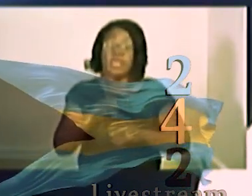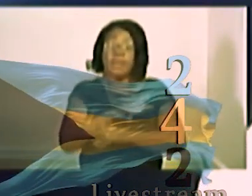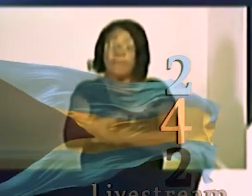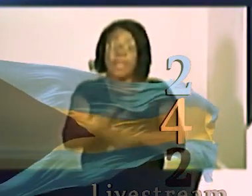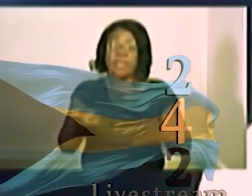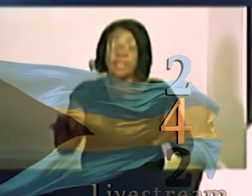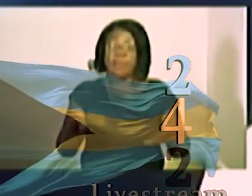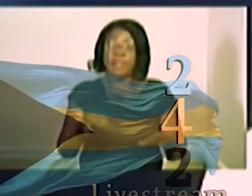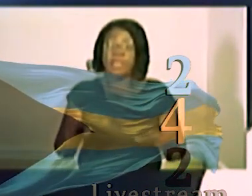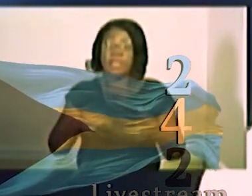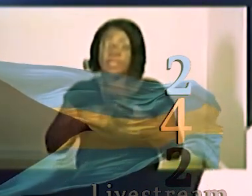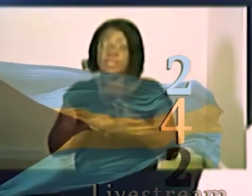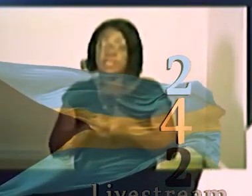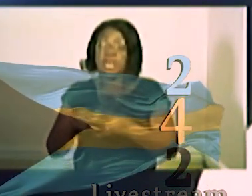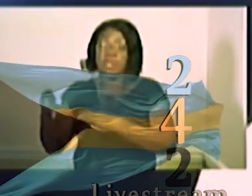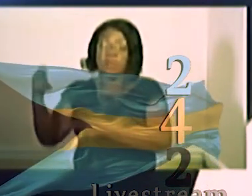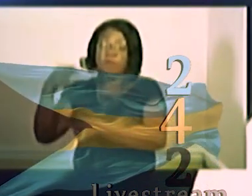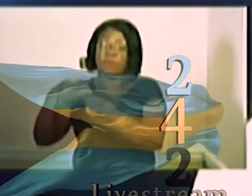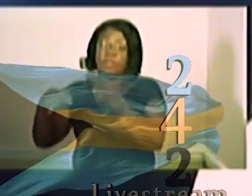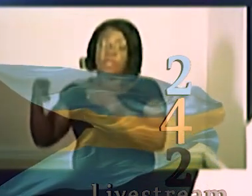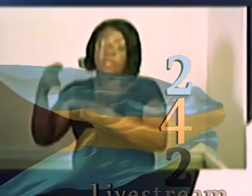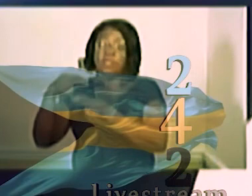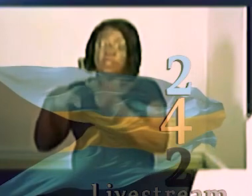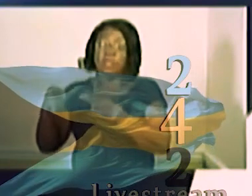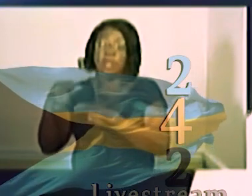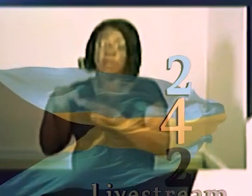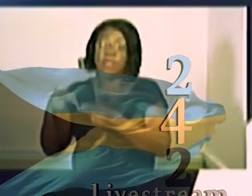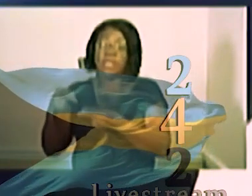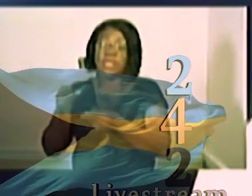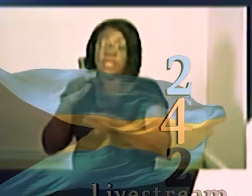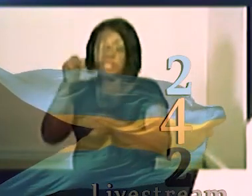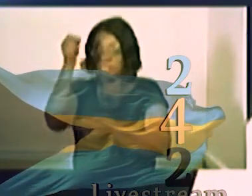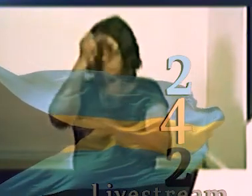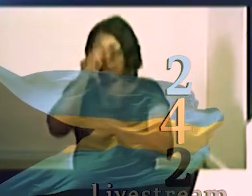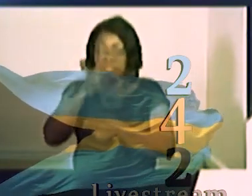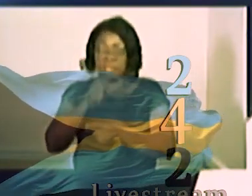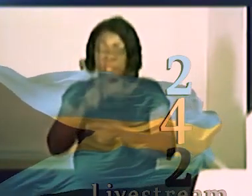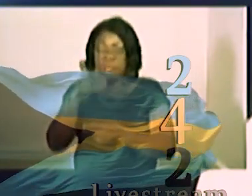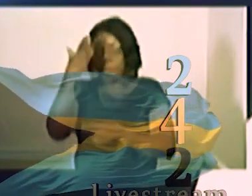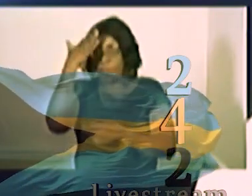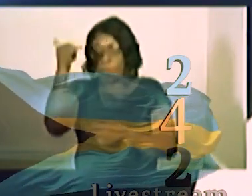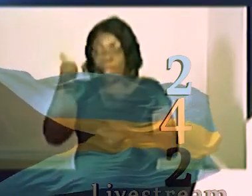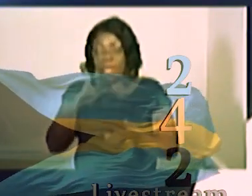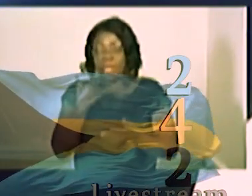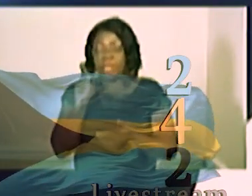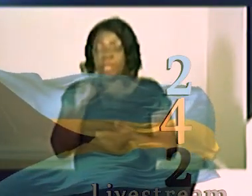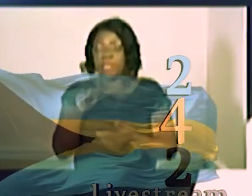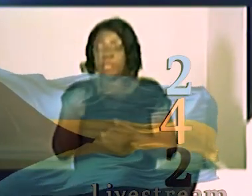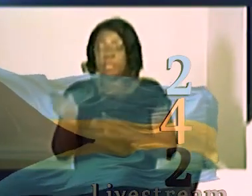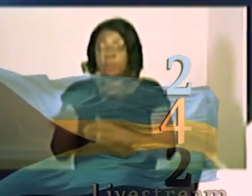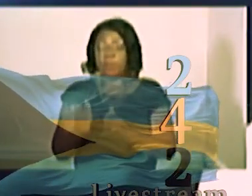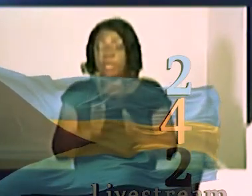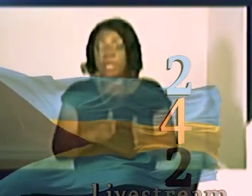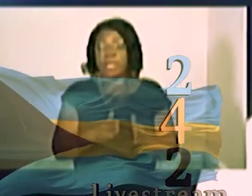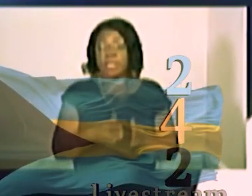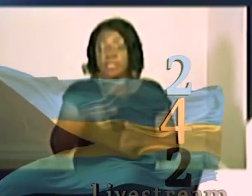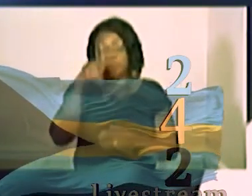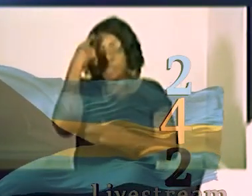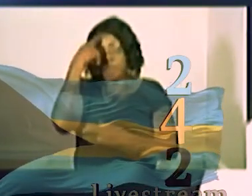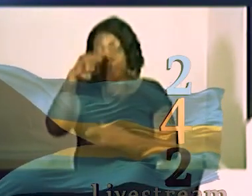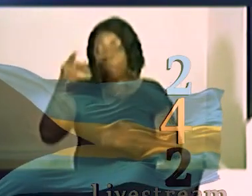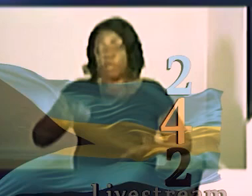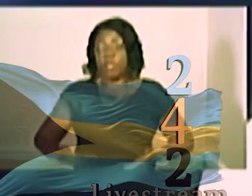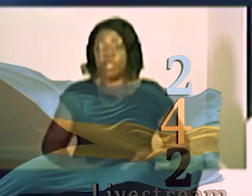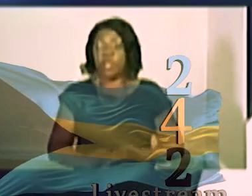plans for a new hospital was changed. For the past 8 months, Grand Bahamians have not had a